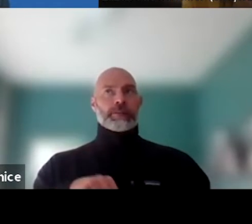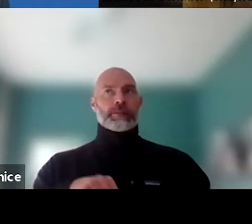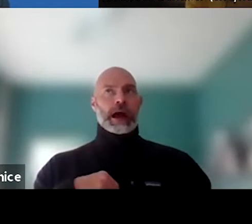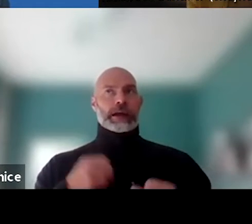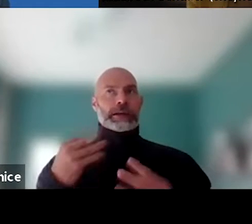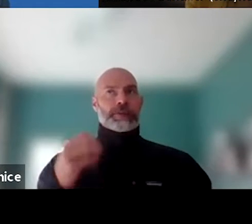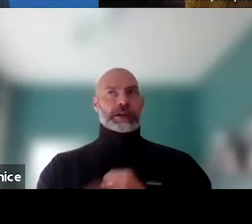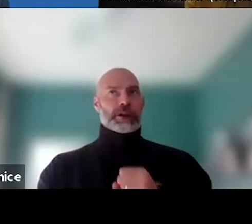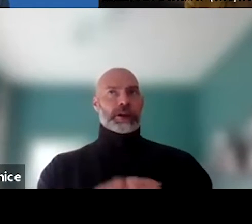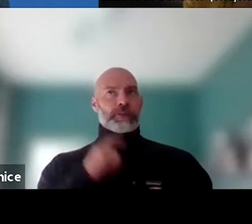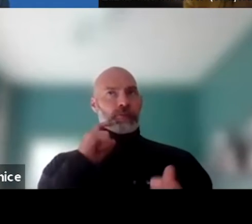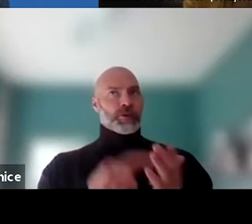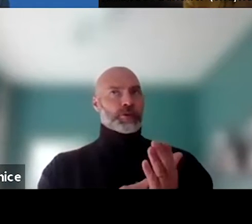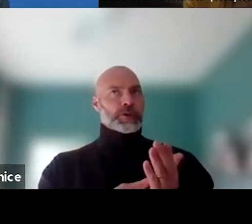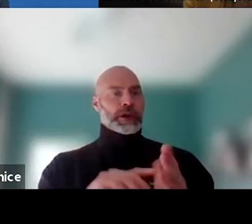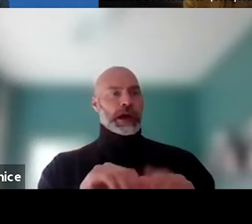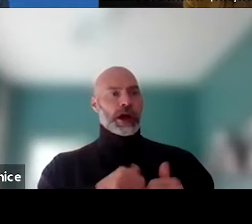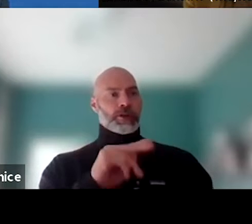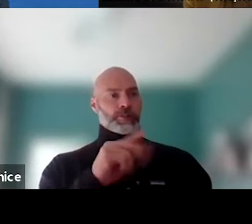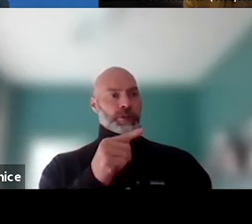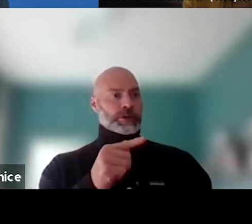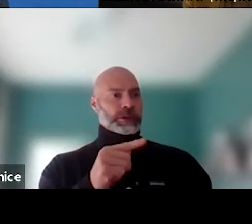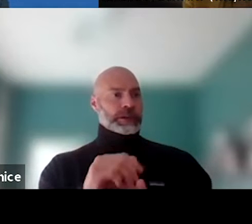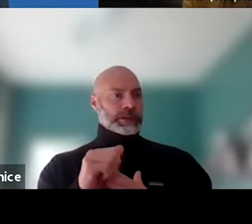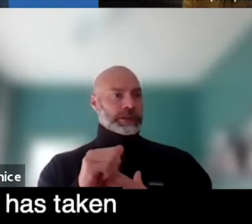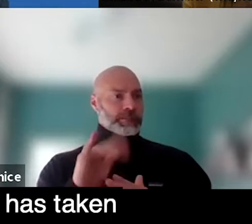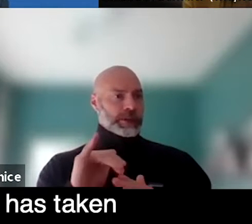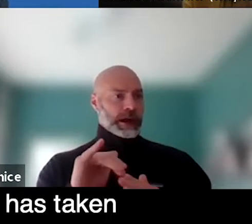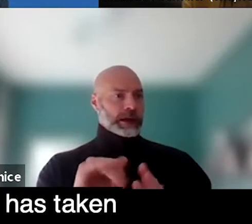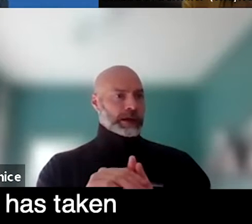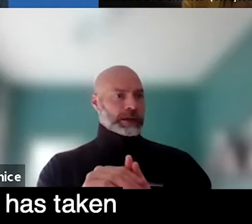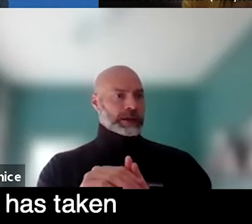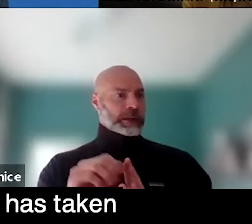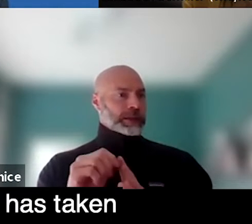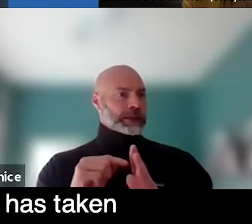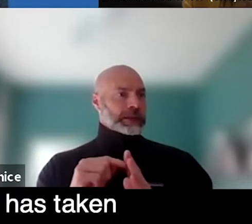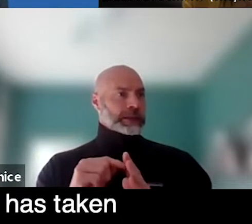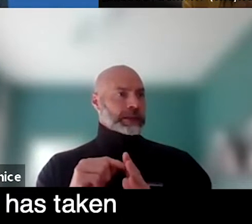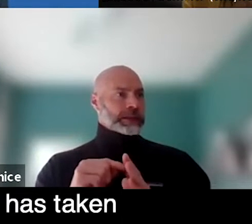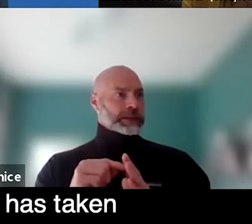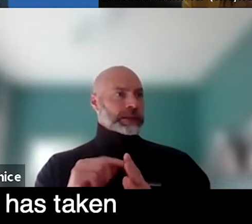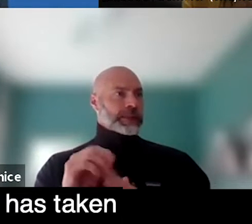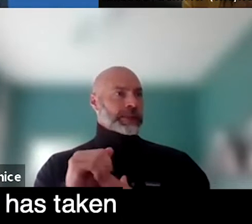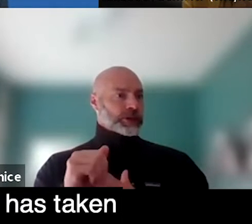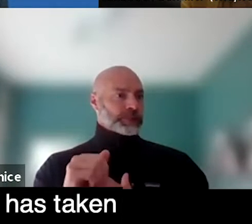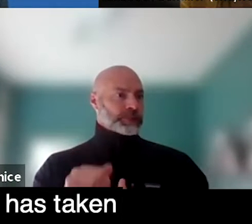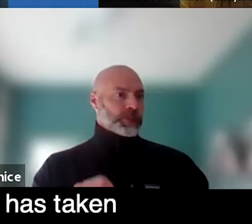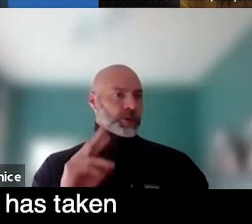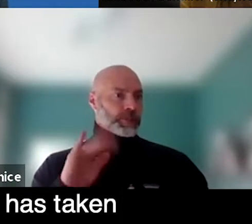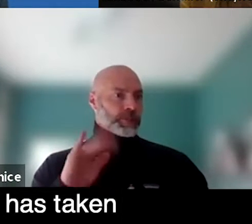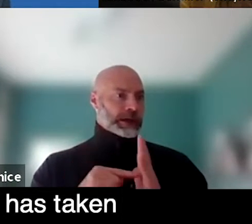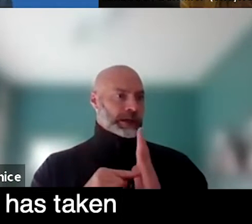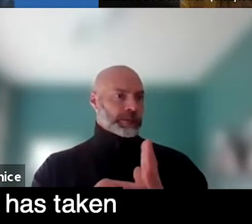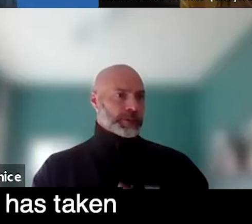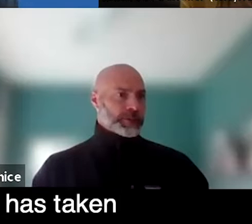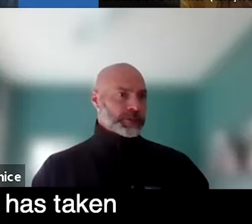So in my several years of experience here, I've noticed how P&G has taken the lead